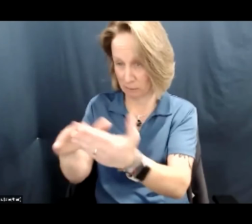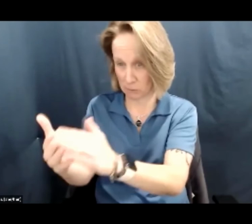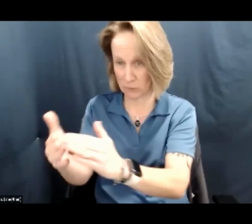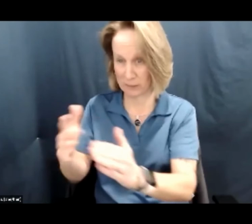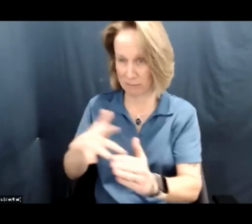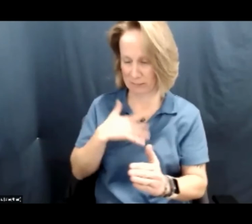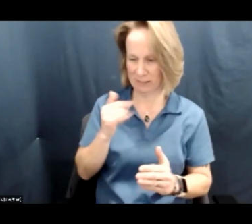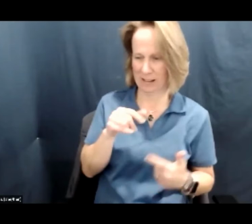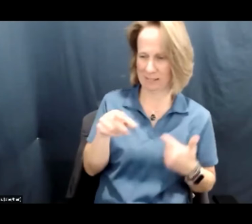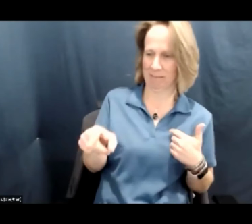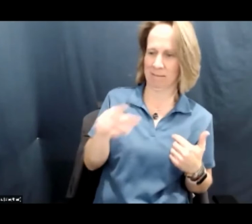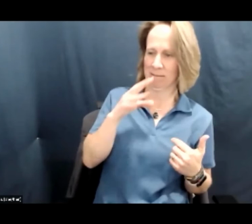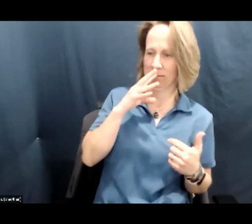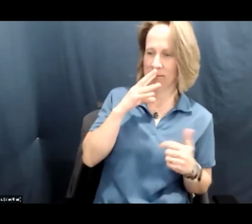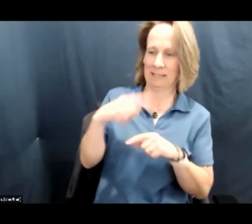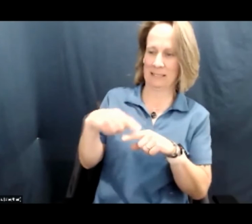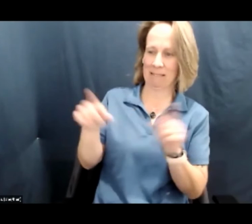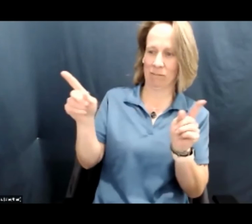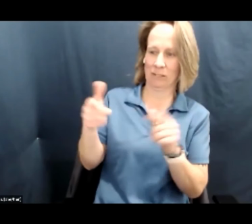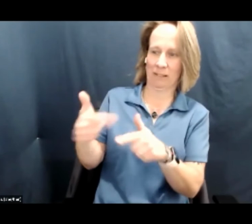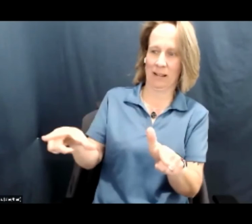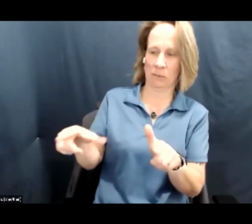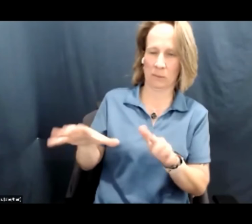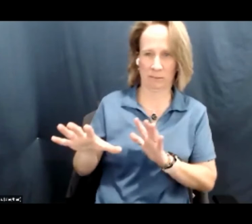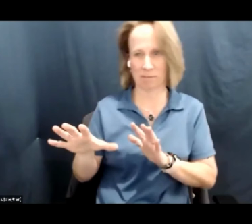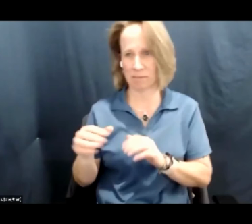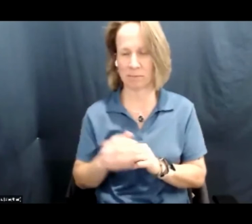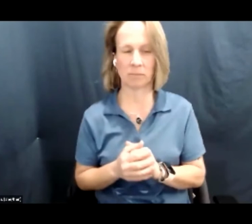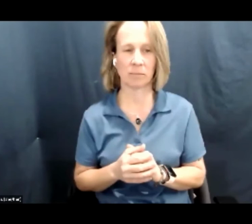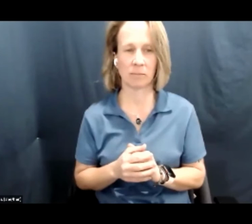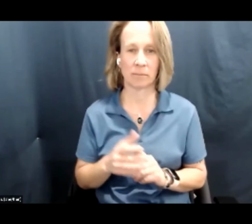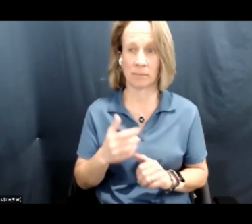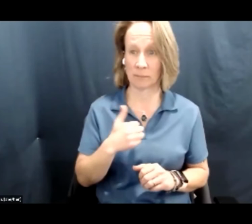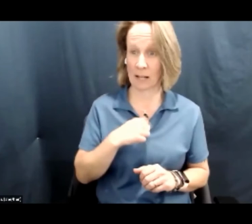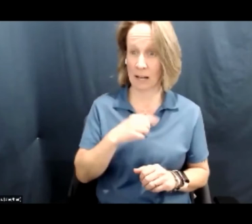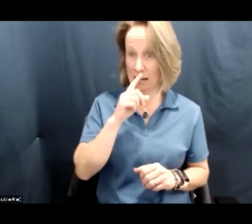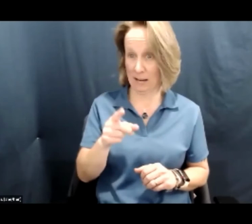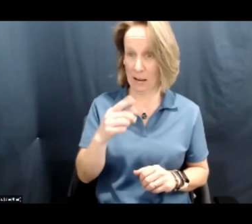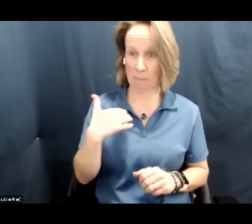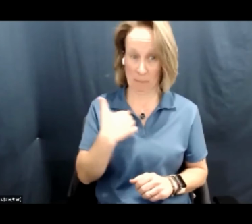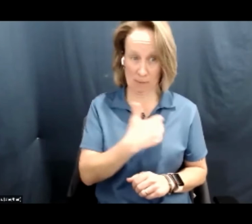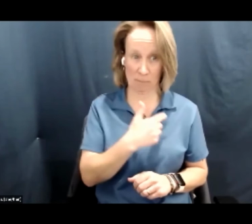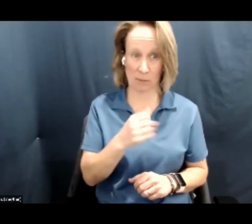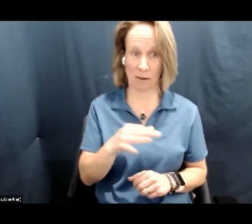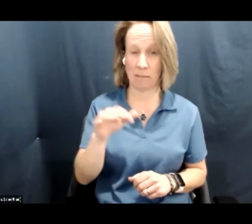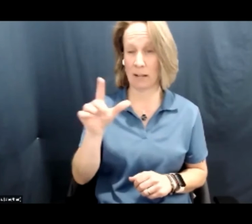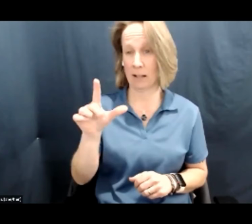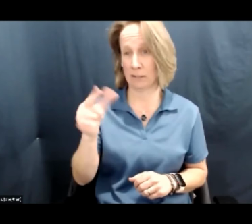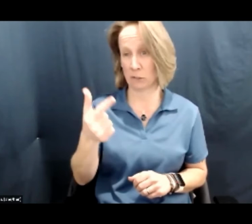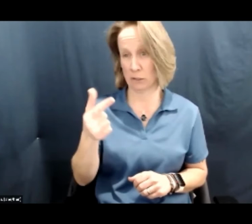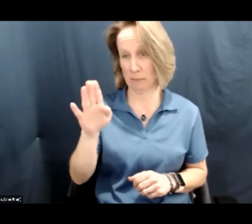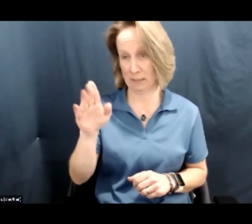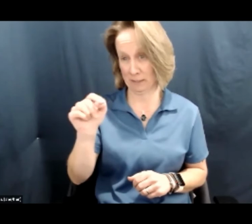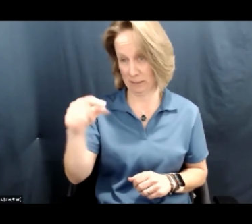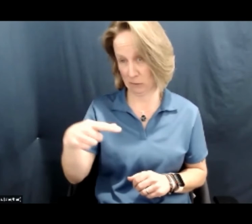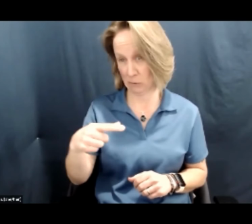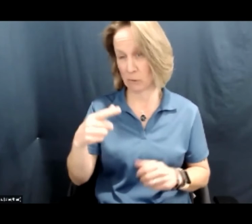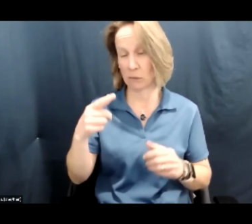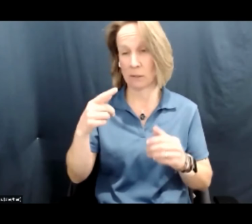language sometimes, right? And like I am a member of the LGBT community and I'm always learning new terms as